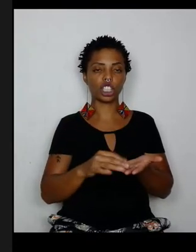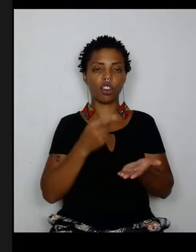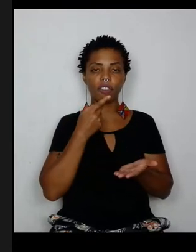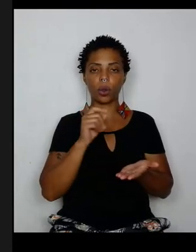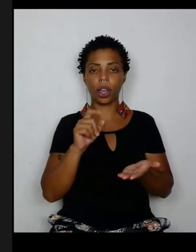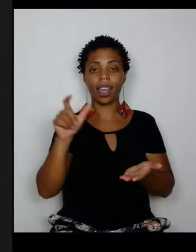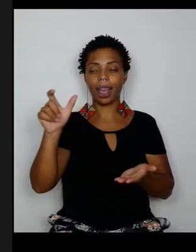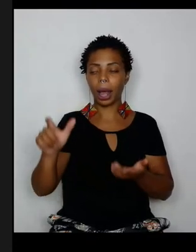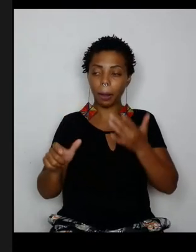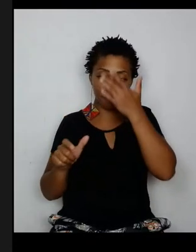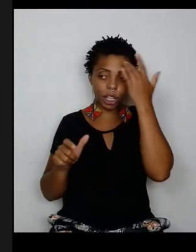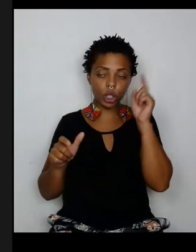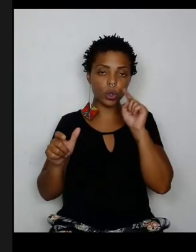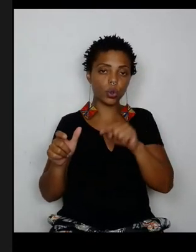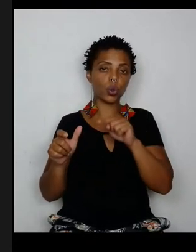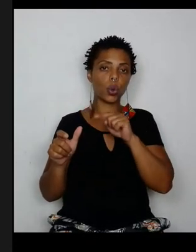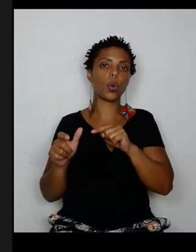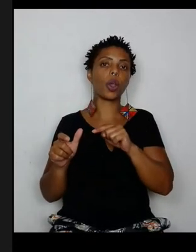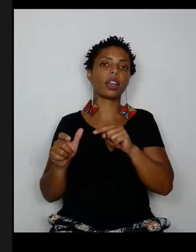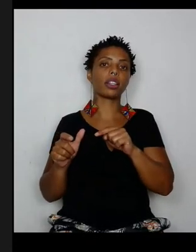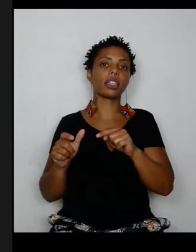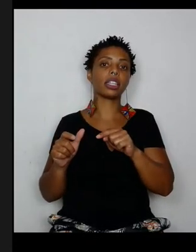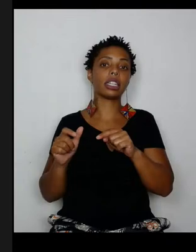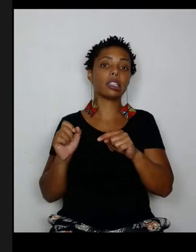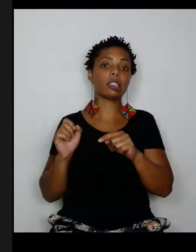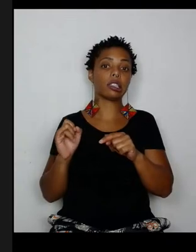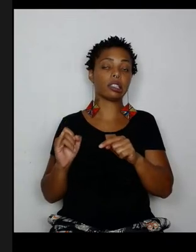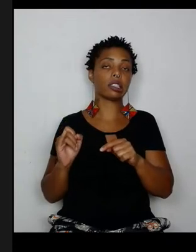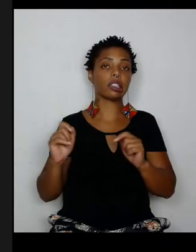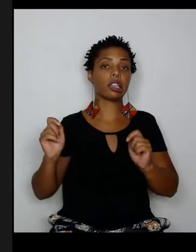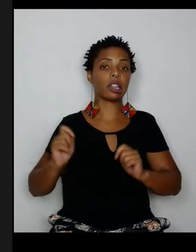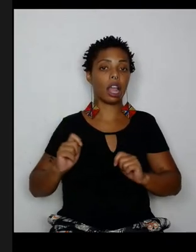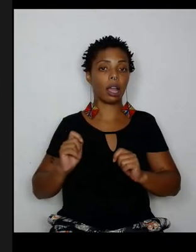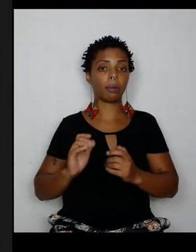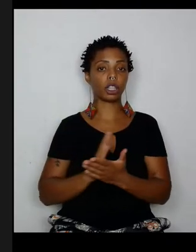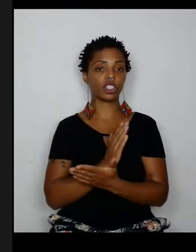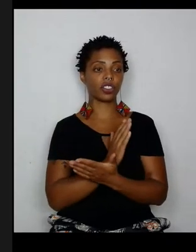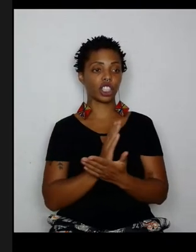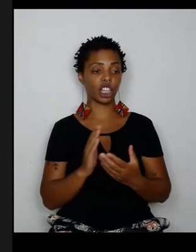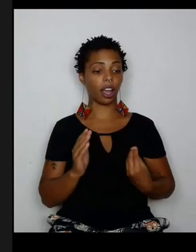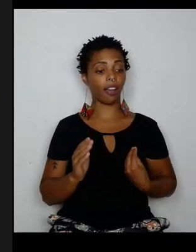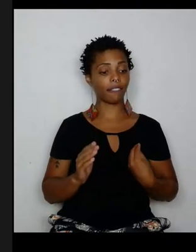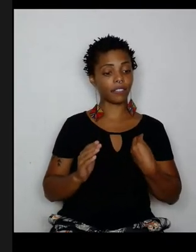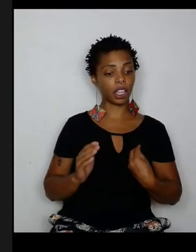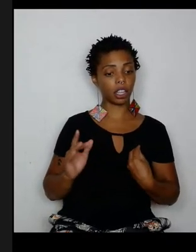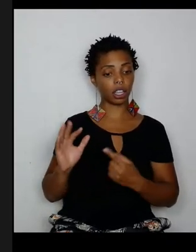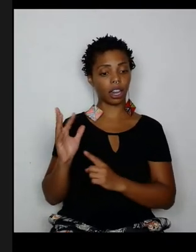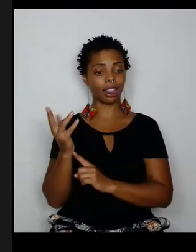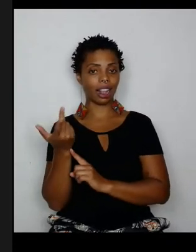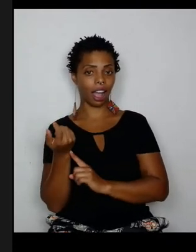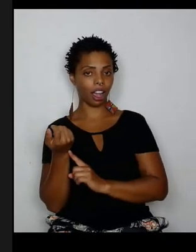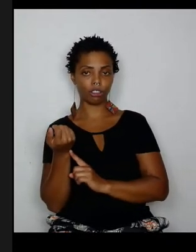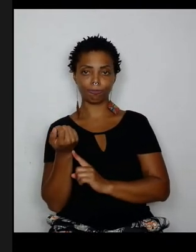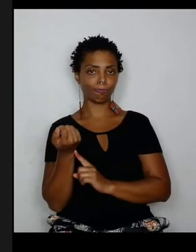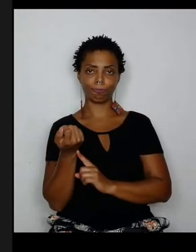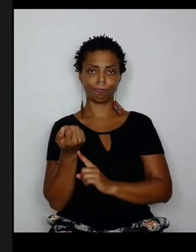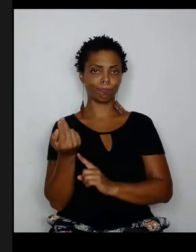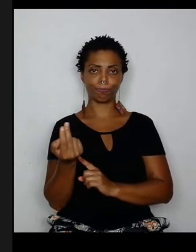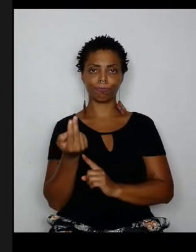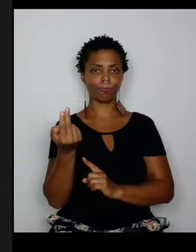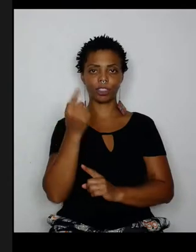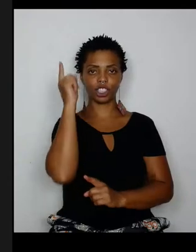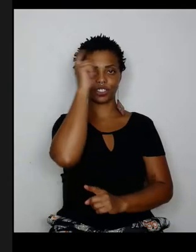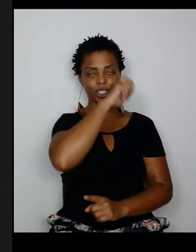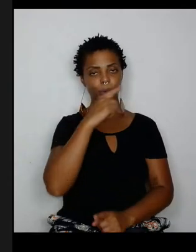distinguishing between the life and the art is becoming has become very difficult and indeed it could be said in a global sense that the art